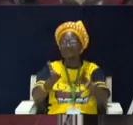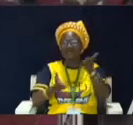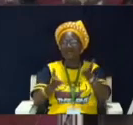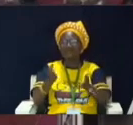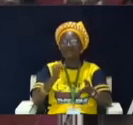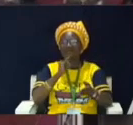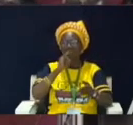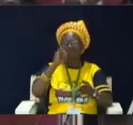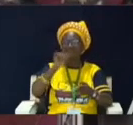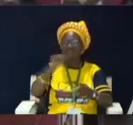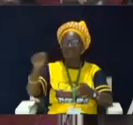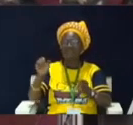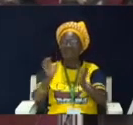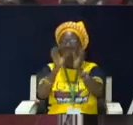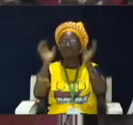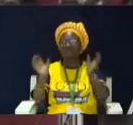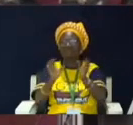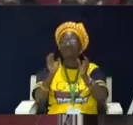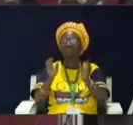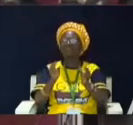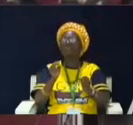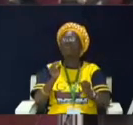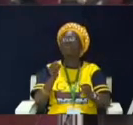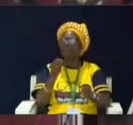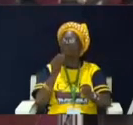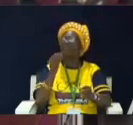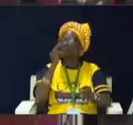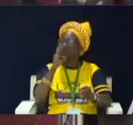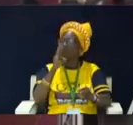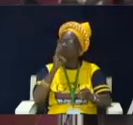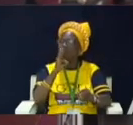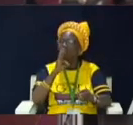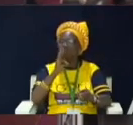is a celebration meal.